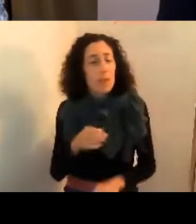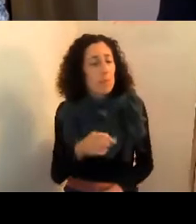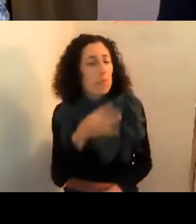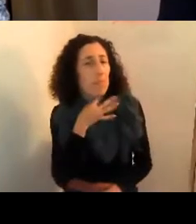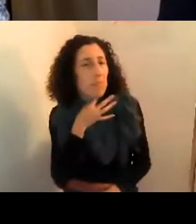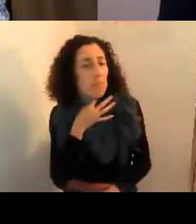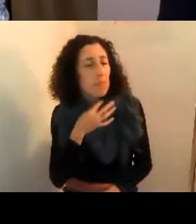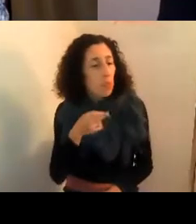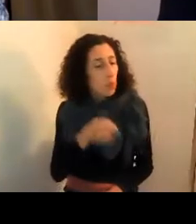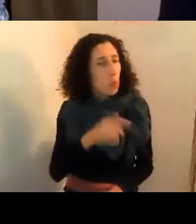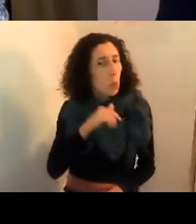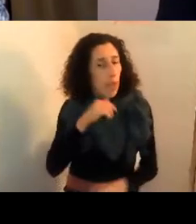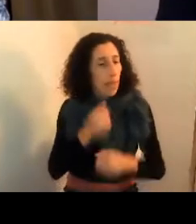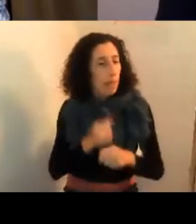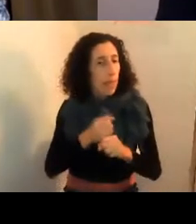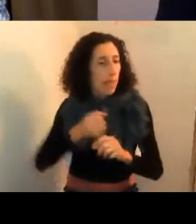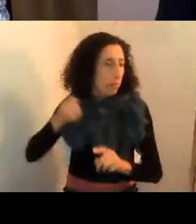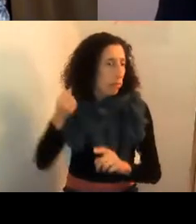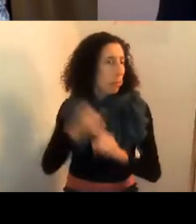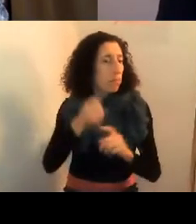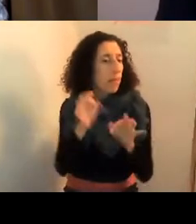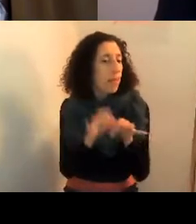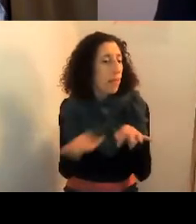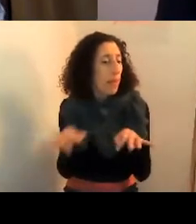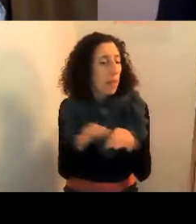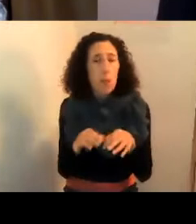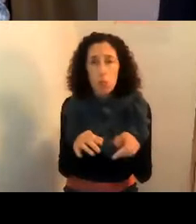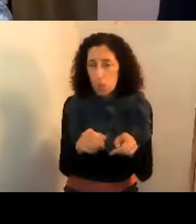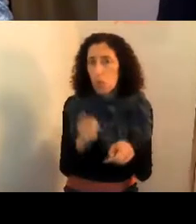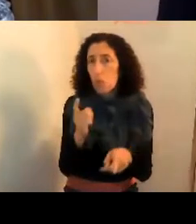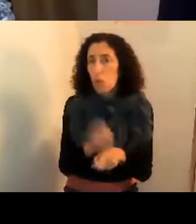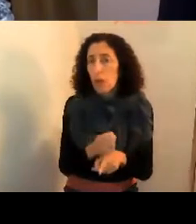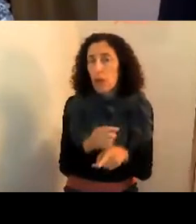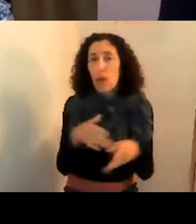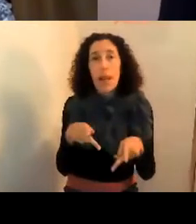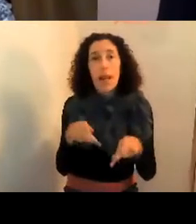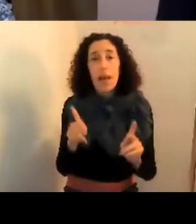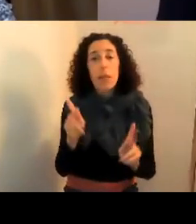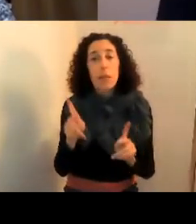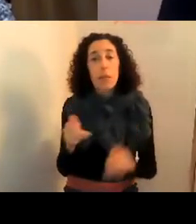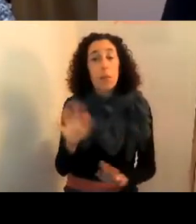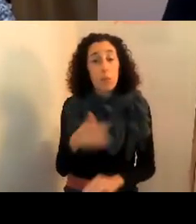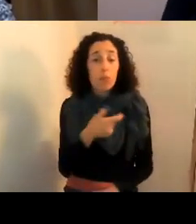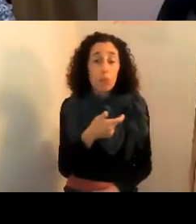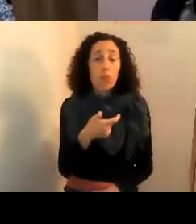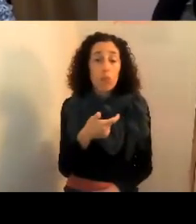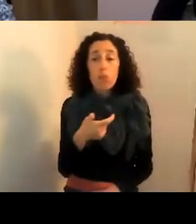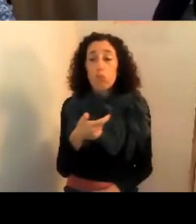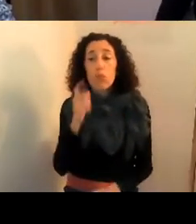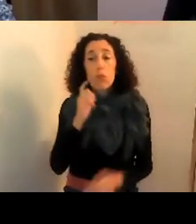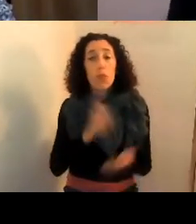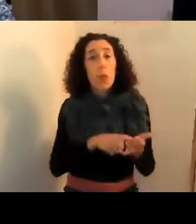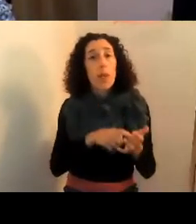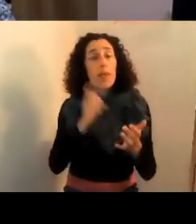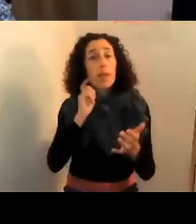their oppression. And I just thought that was so beautiful. And there's such hope in that form